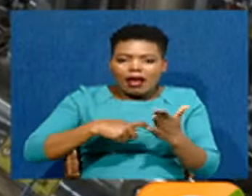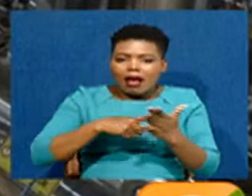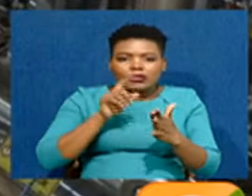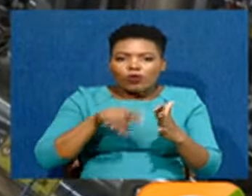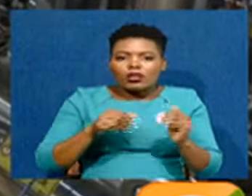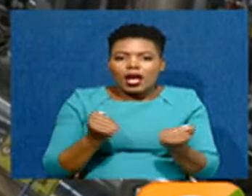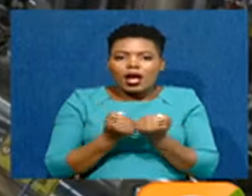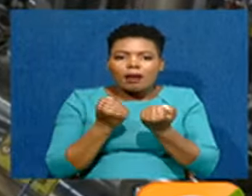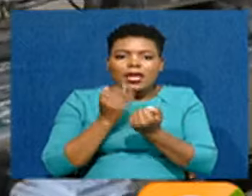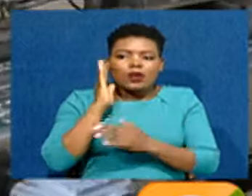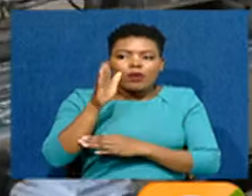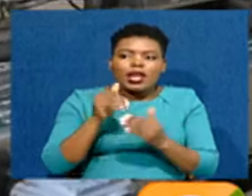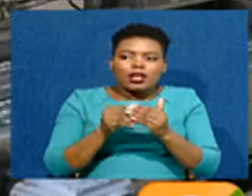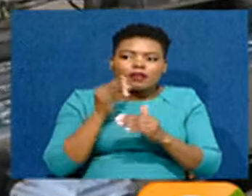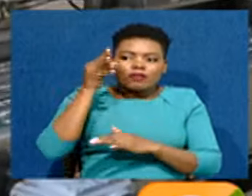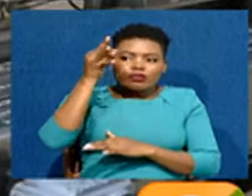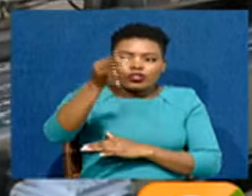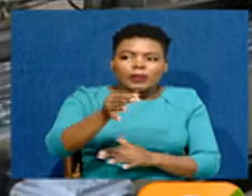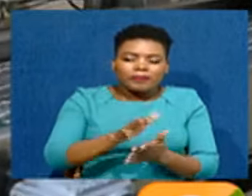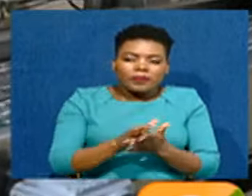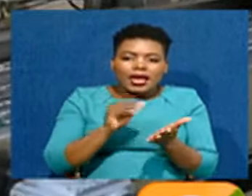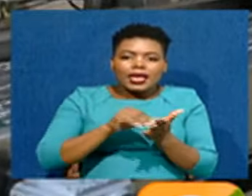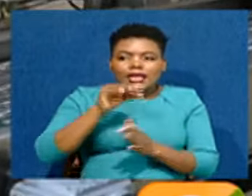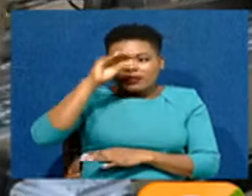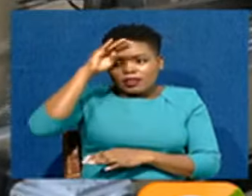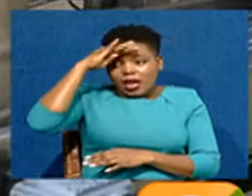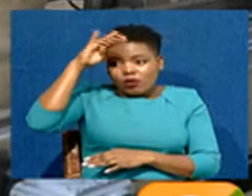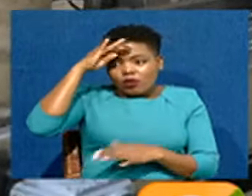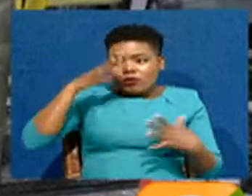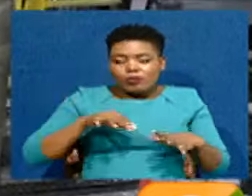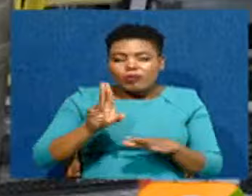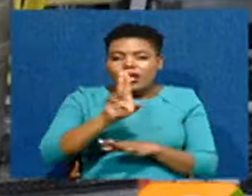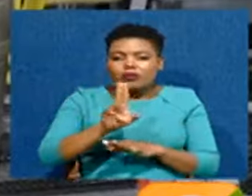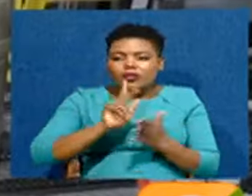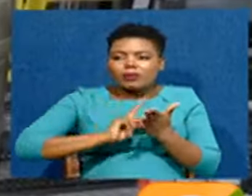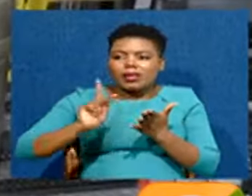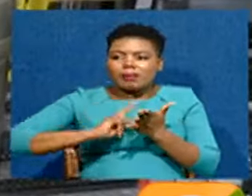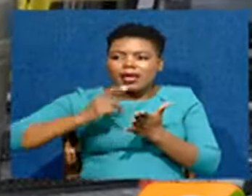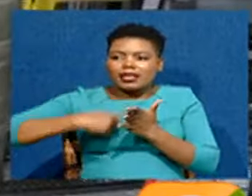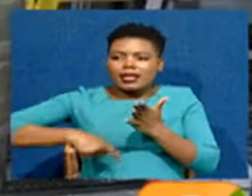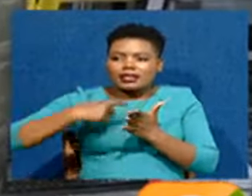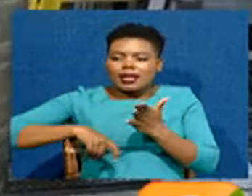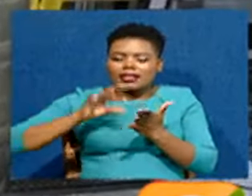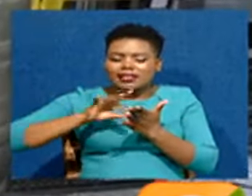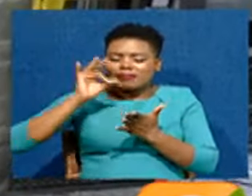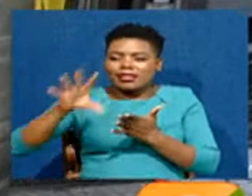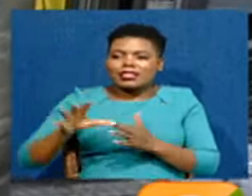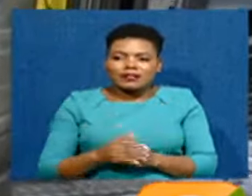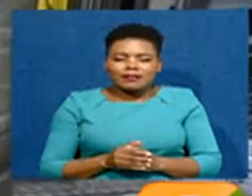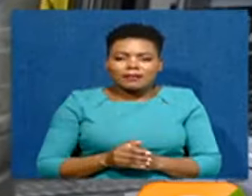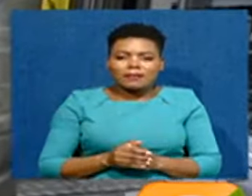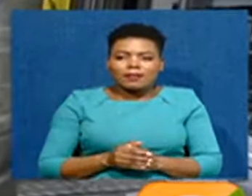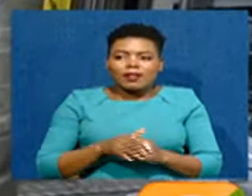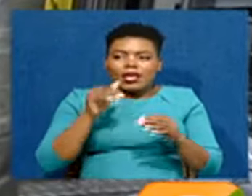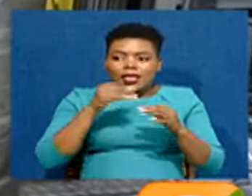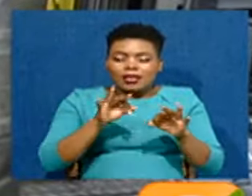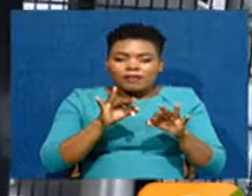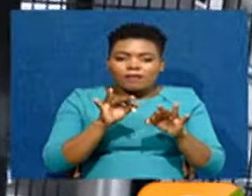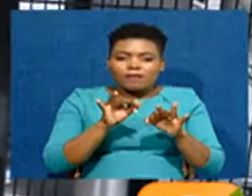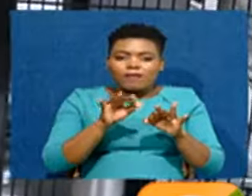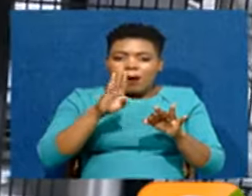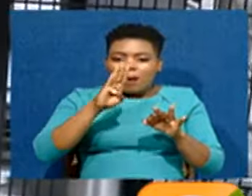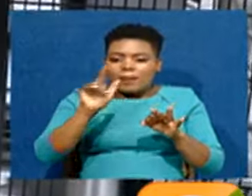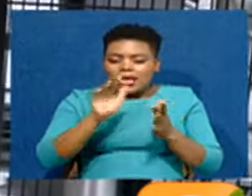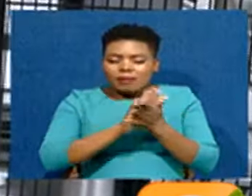for beer lovers, spirits, which are consumed more, are said to pay dearly should the bill become law. In the bill, the government aims to